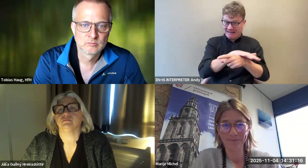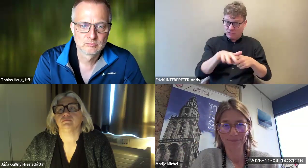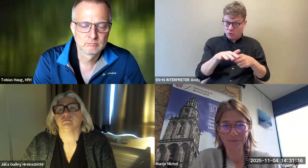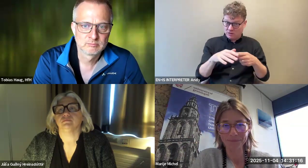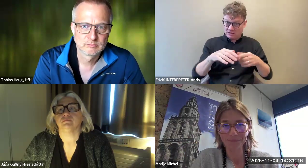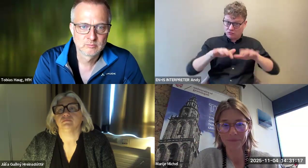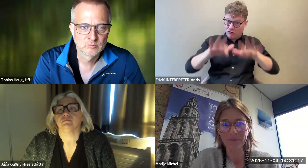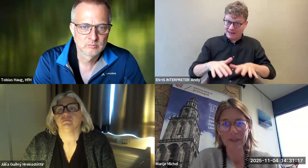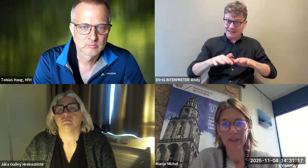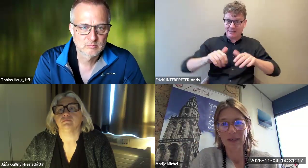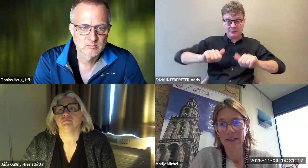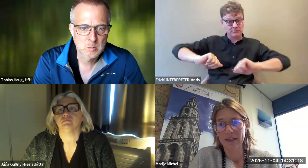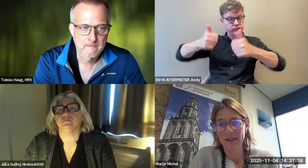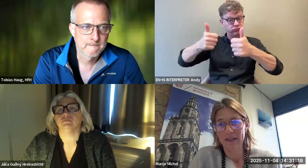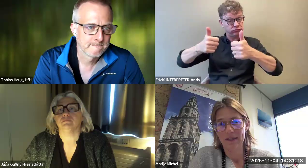this?